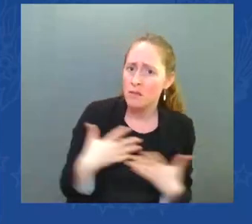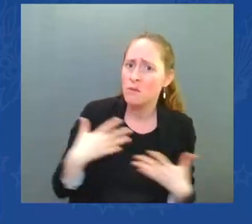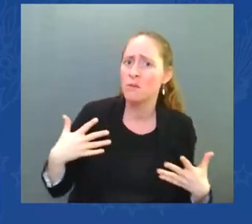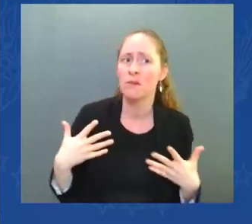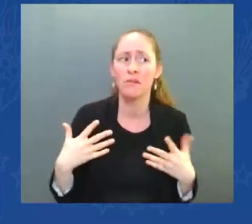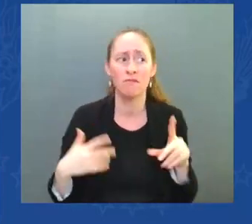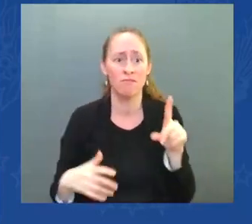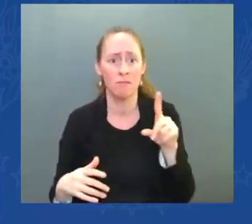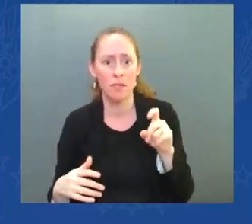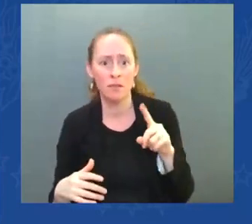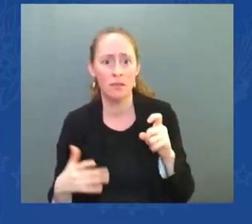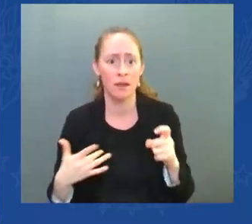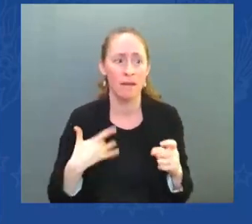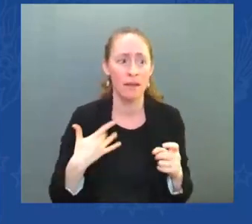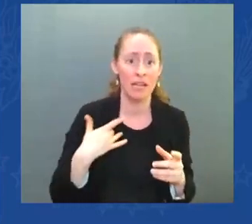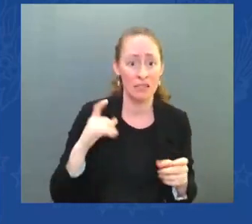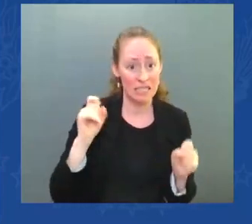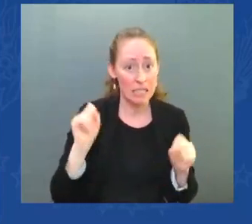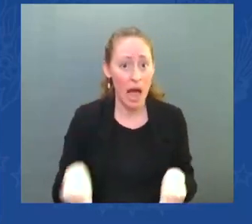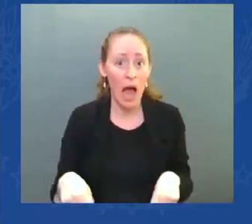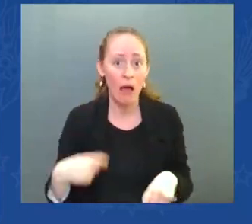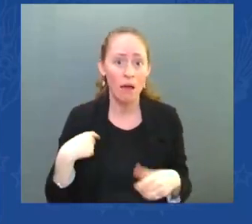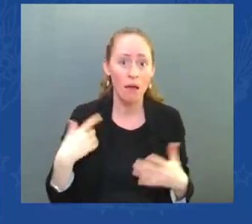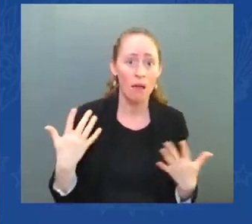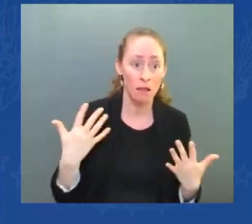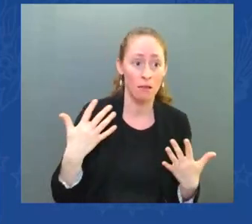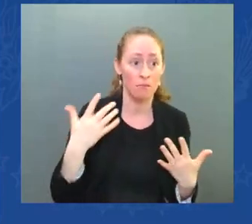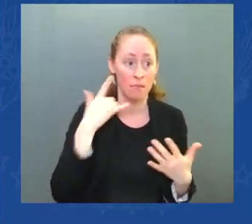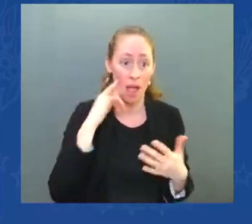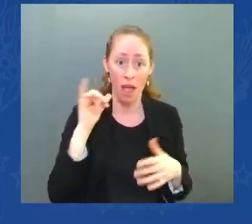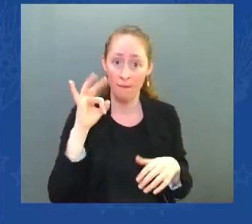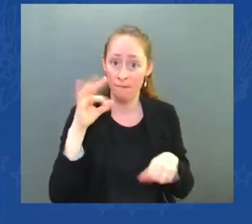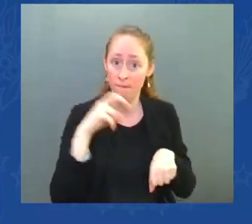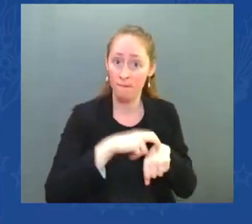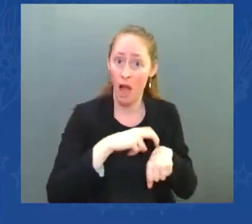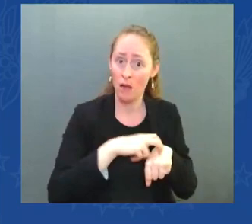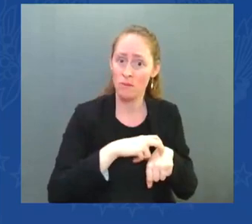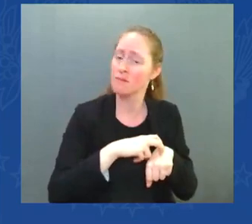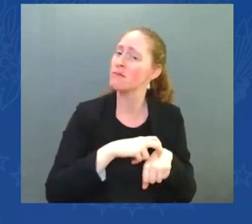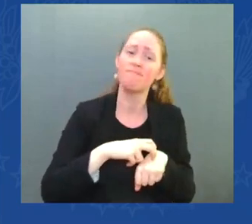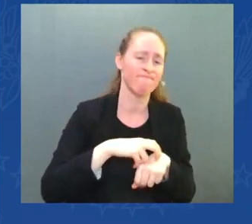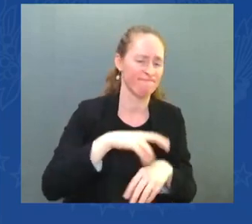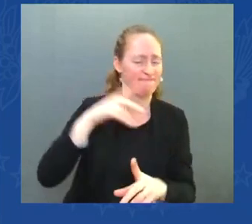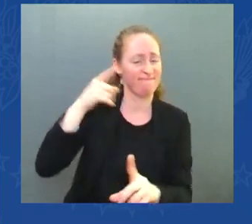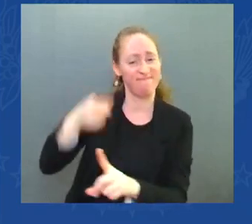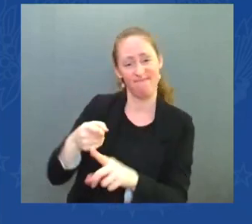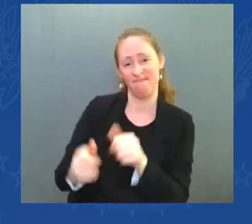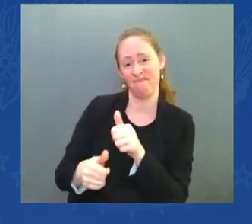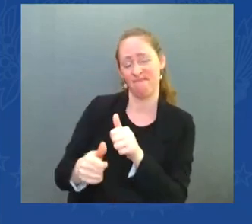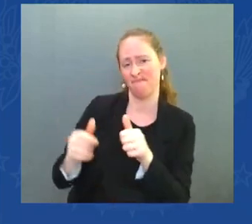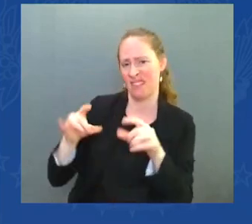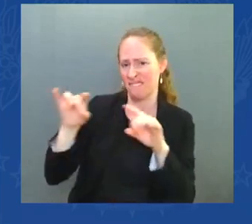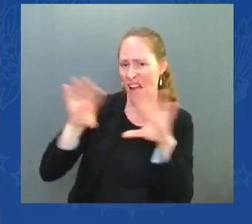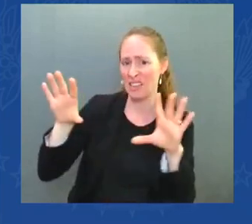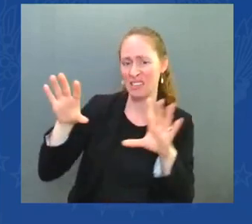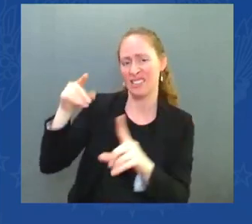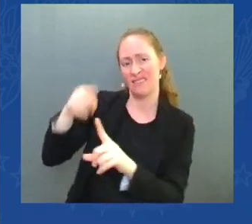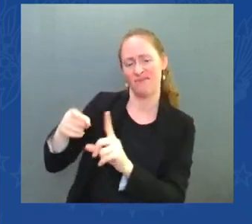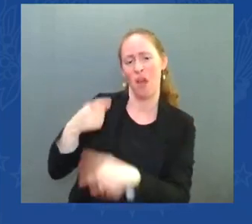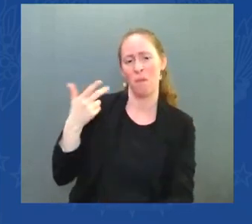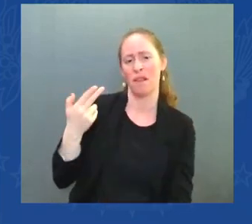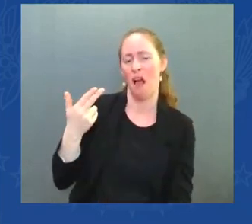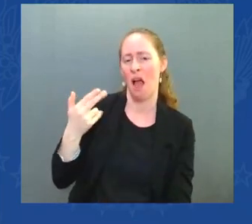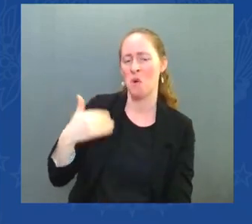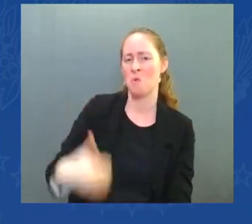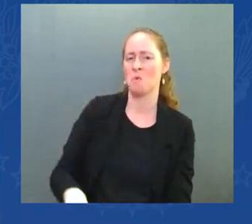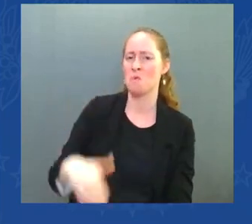violence. It's not a new problem, and it has many causes. That's why it's going to take